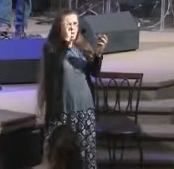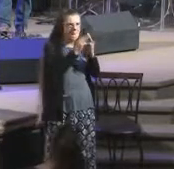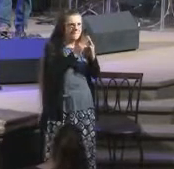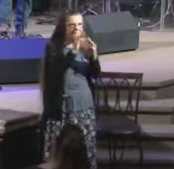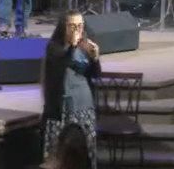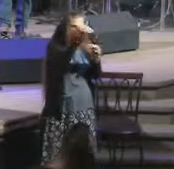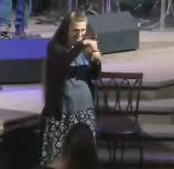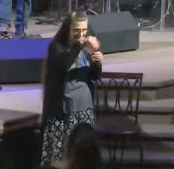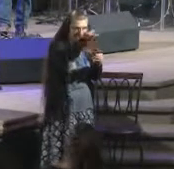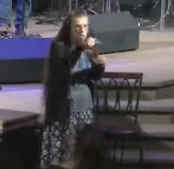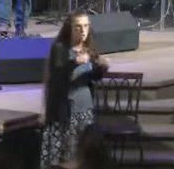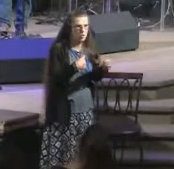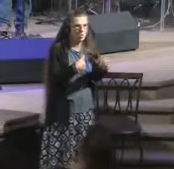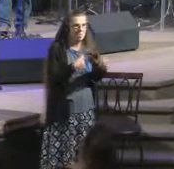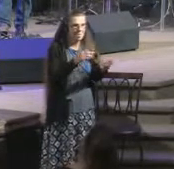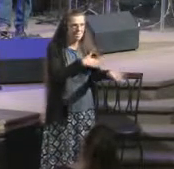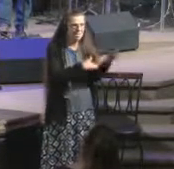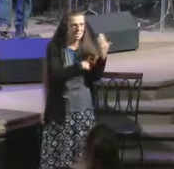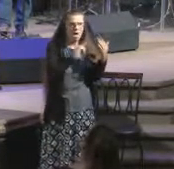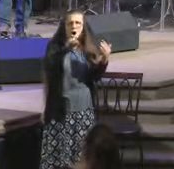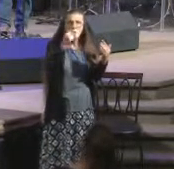you this morning that only He can do.